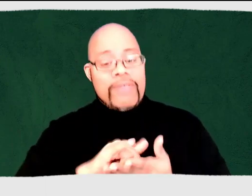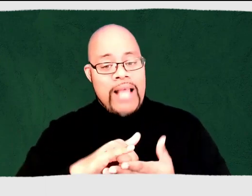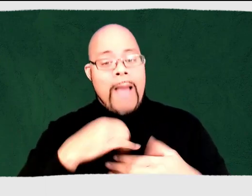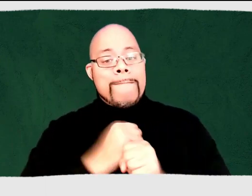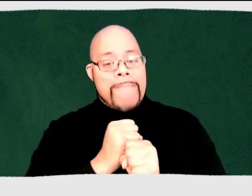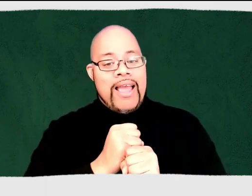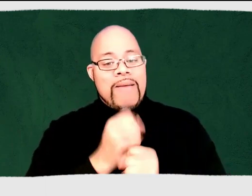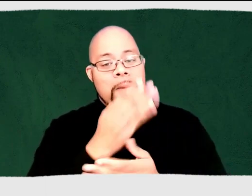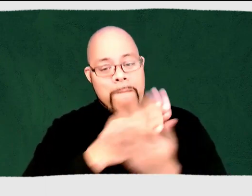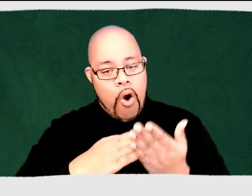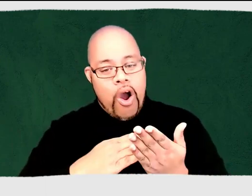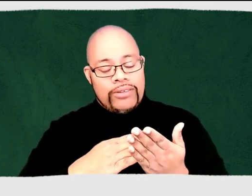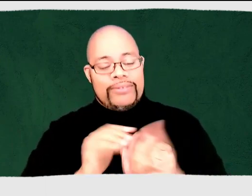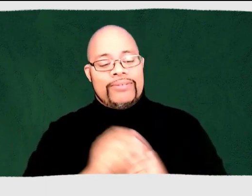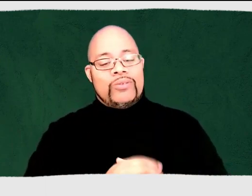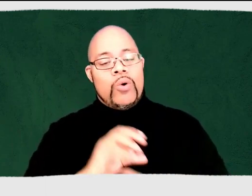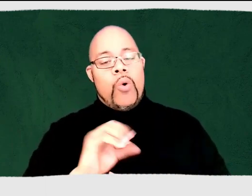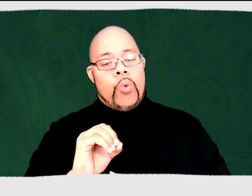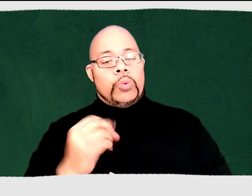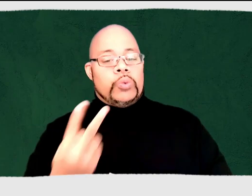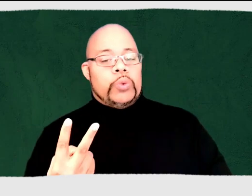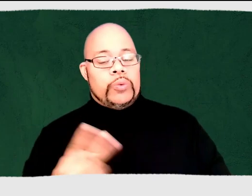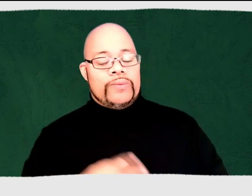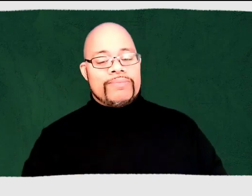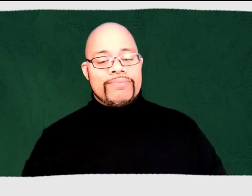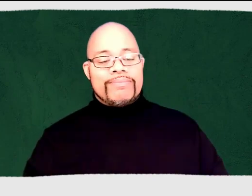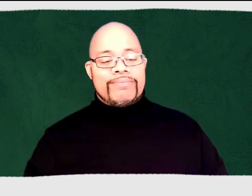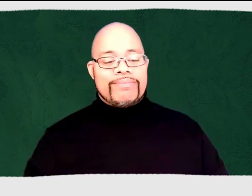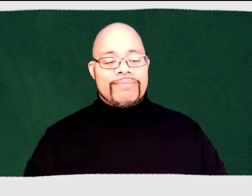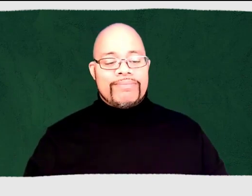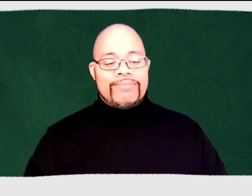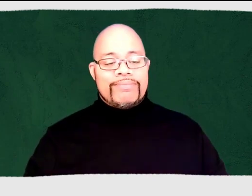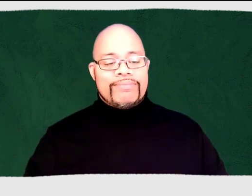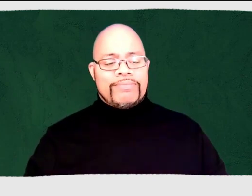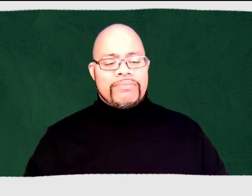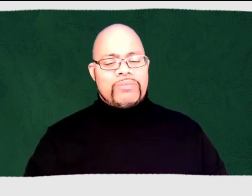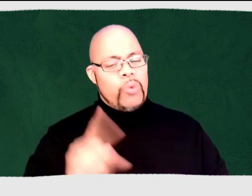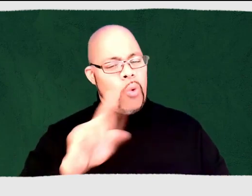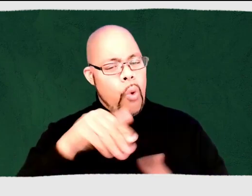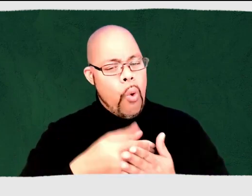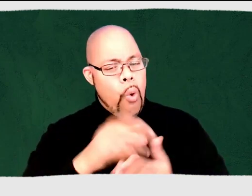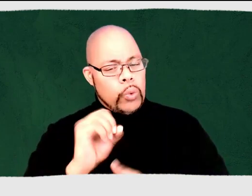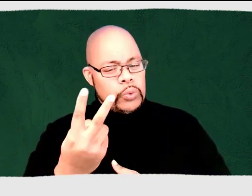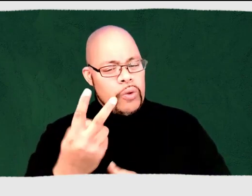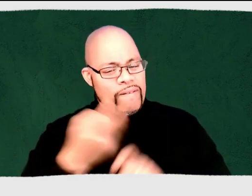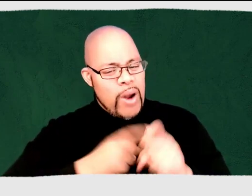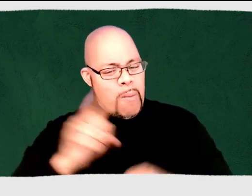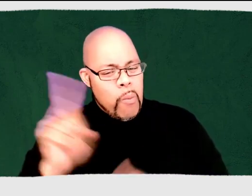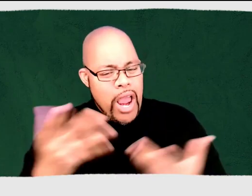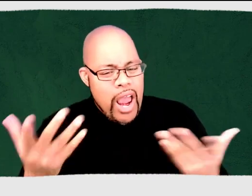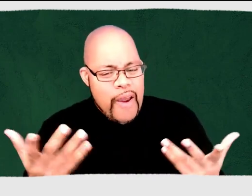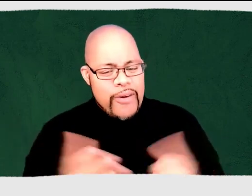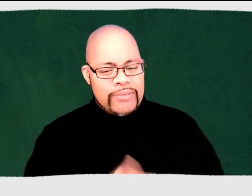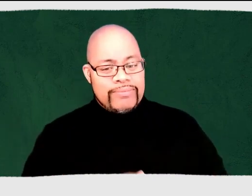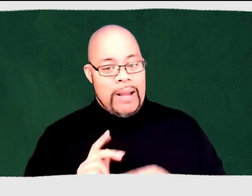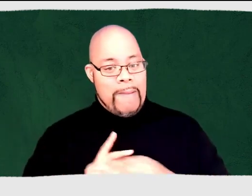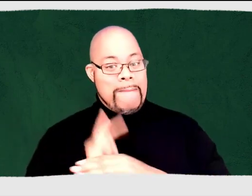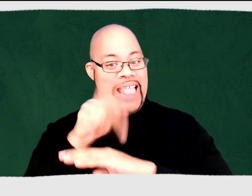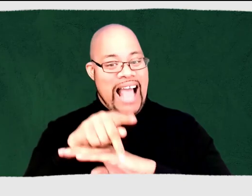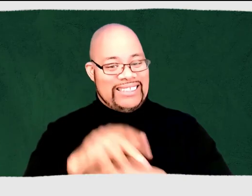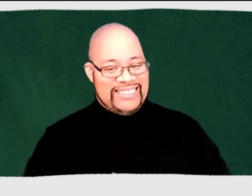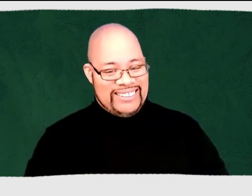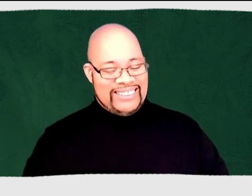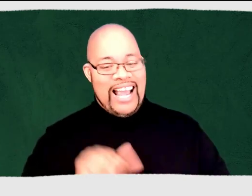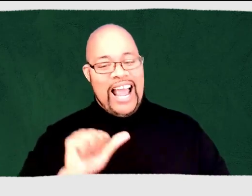are partially made up of oxygen. And where does all this oxygen come from? Plants,